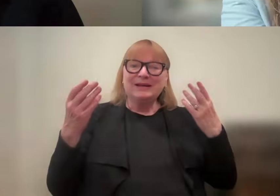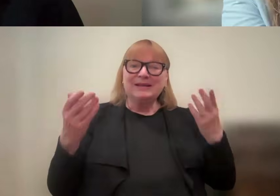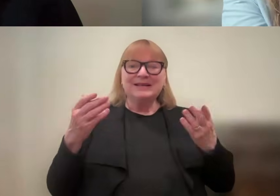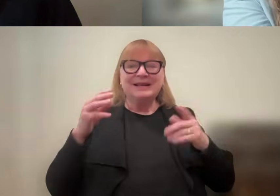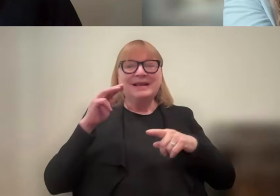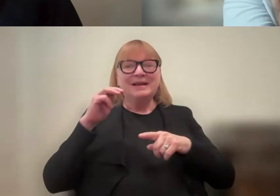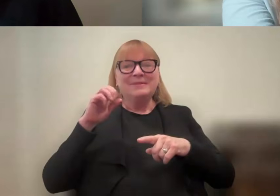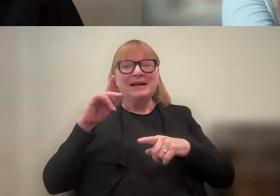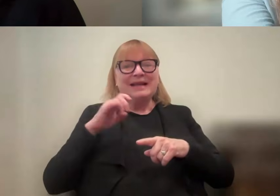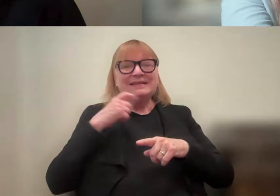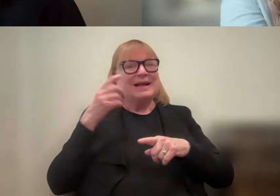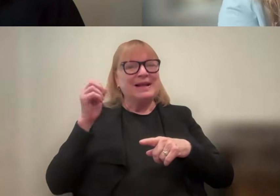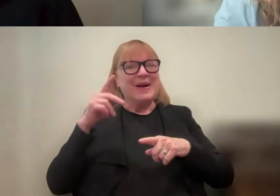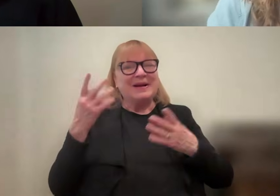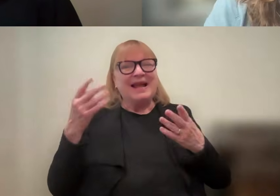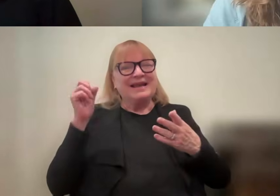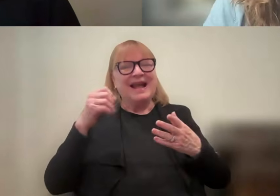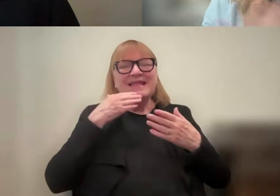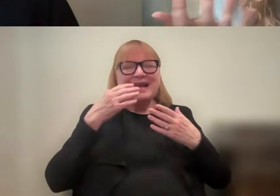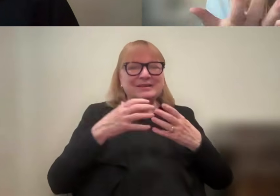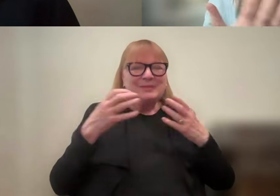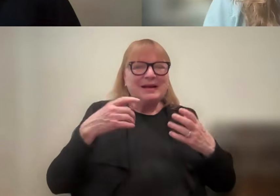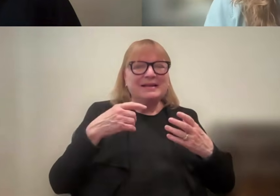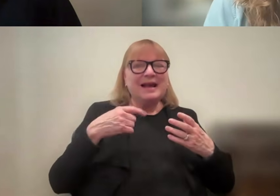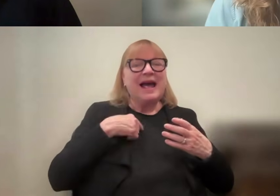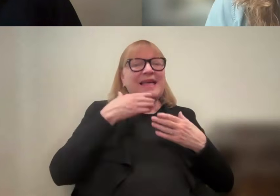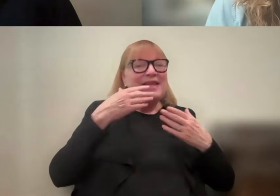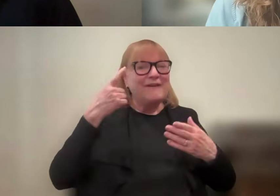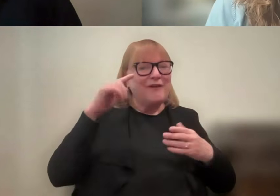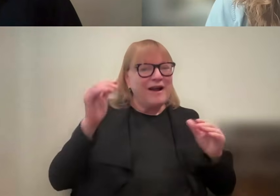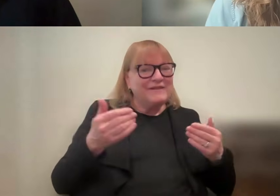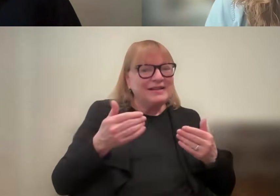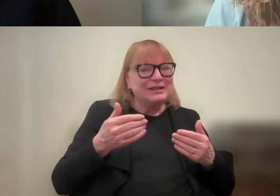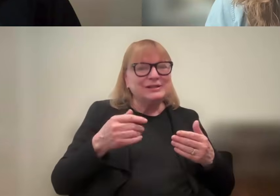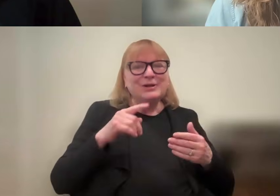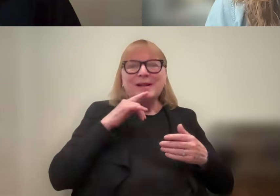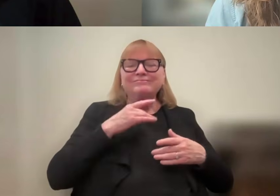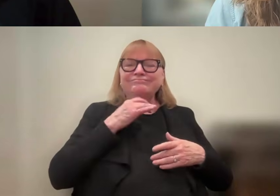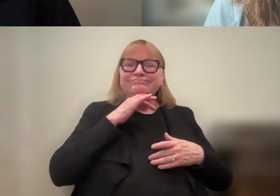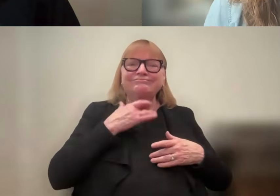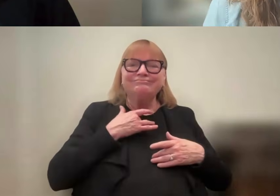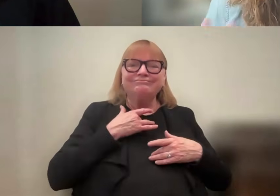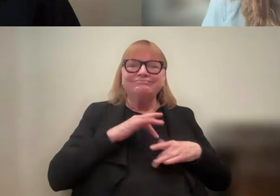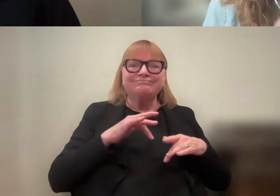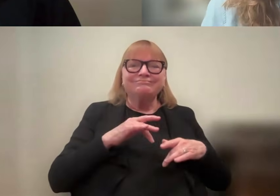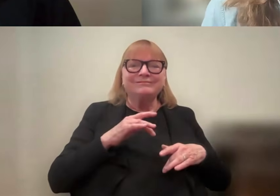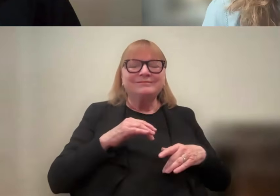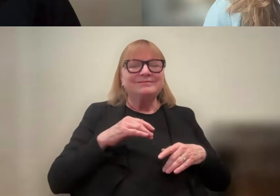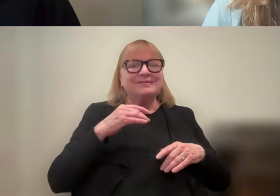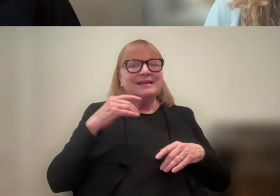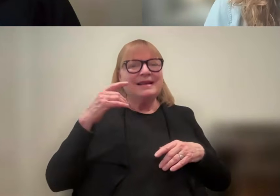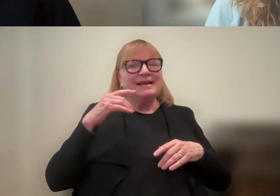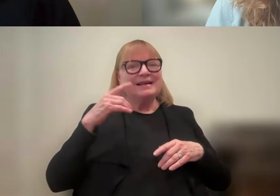Oh, So that's take so it away. kind. Yeah, thank you so much. And thank you for the invitation. It's been such a treat to think through this specifically